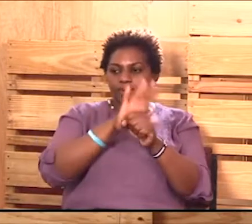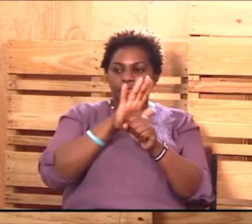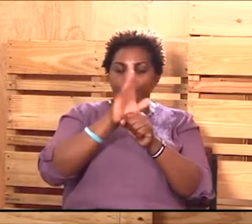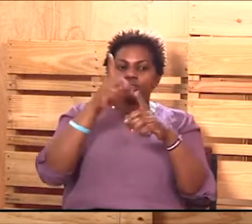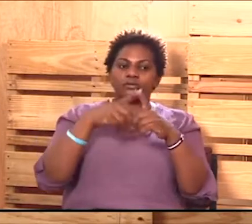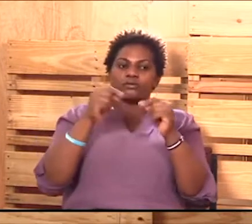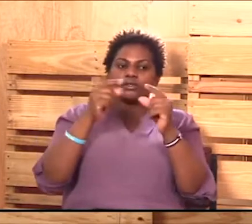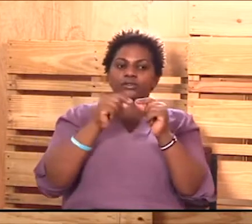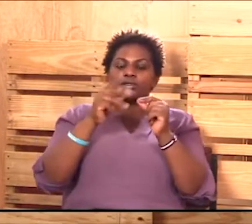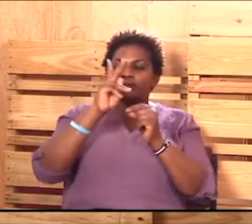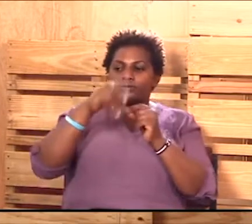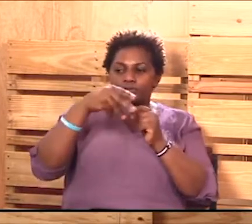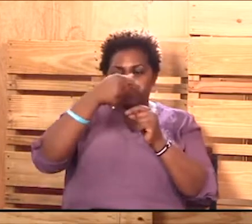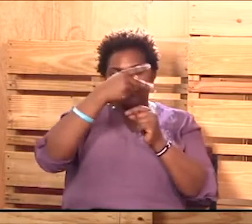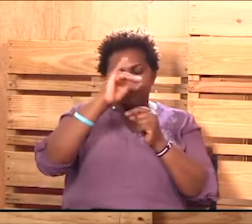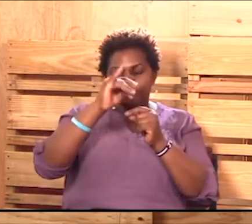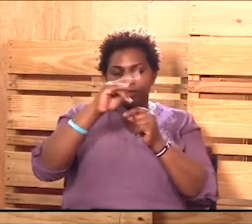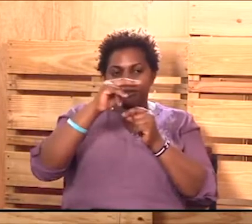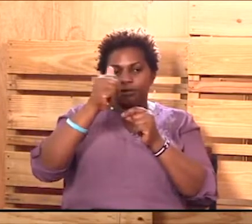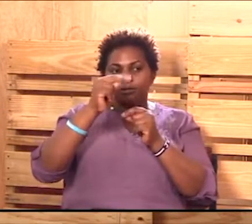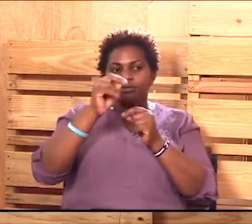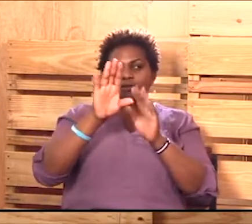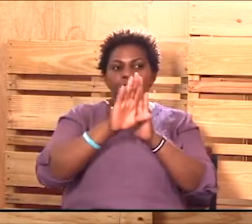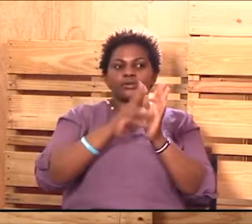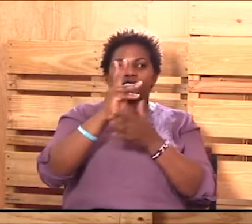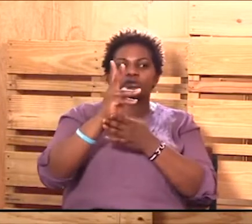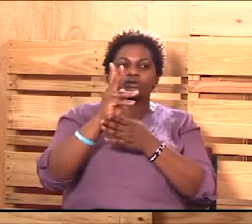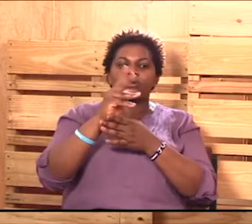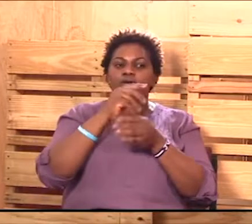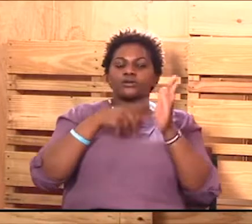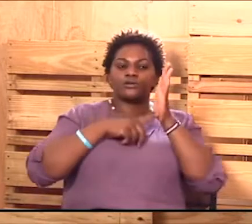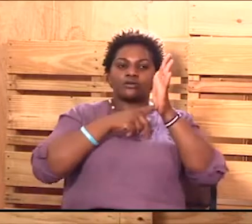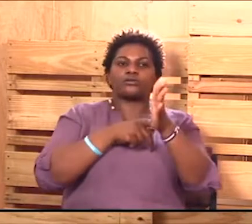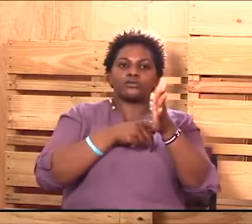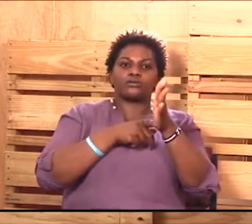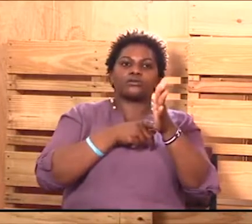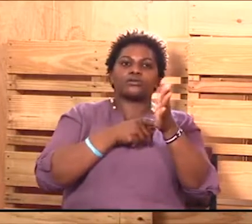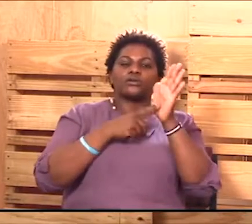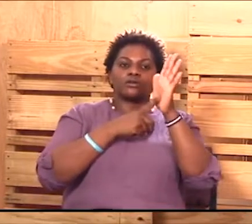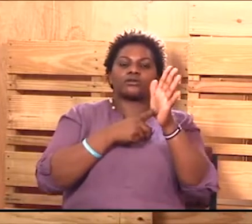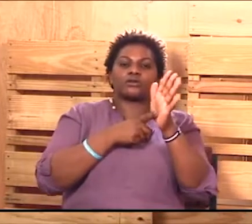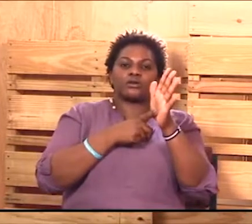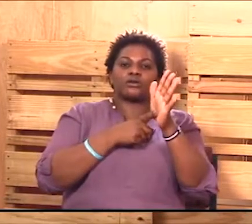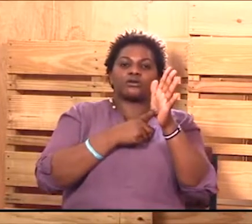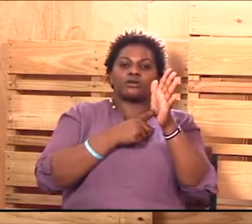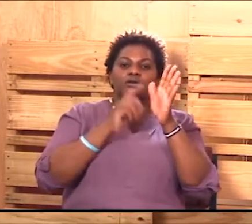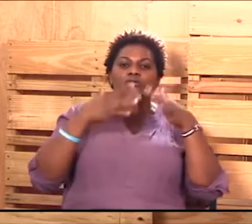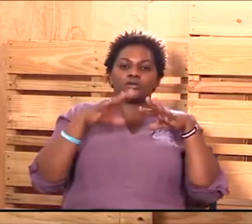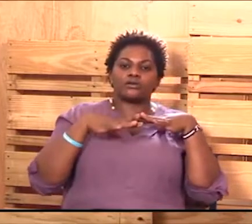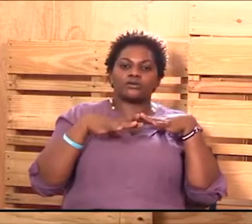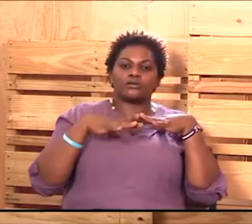in his word in Philippians chapter 4, verse 19, and as he has shown us in the example of his